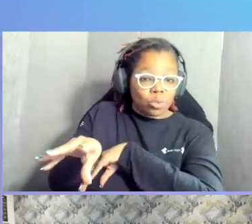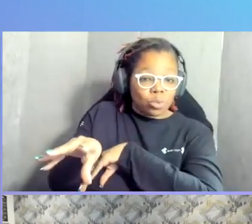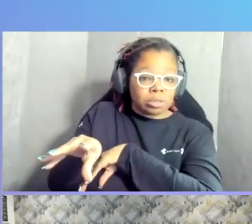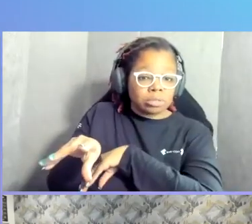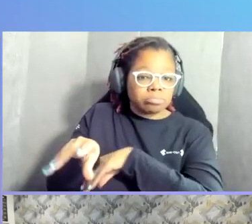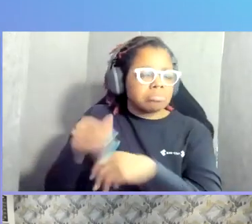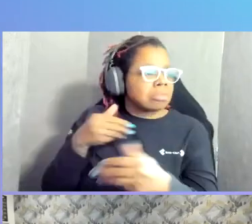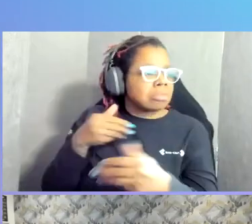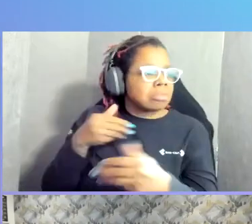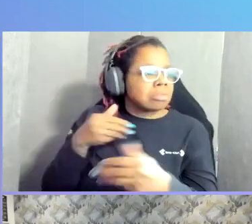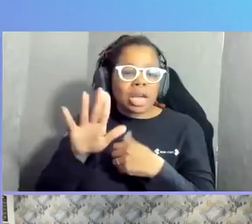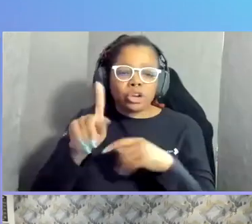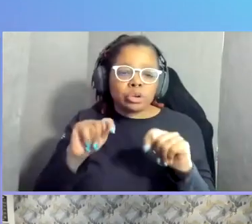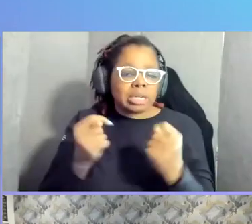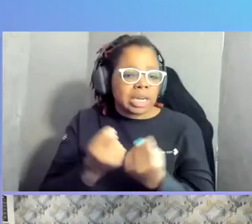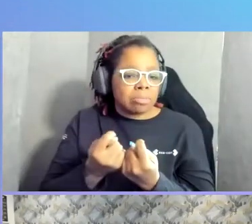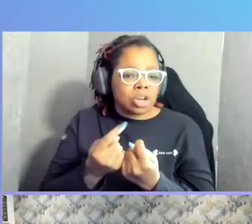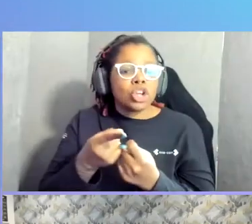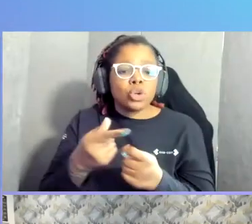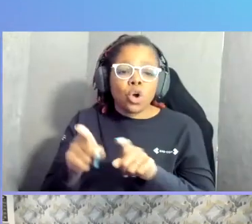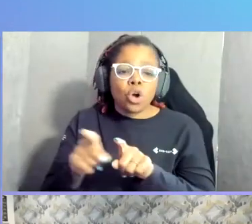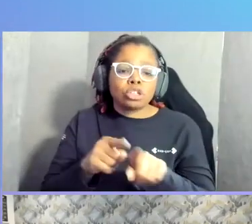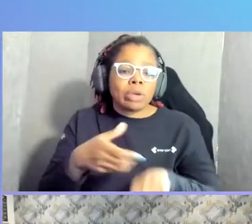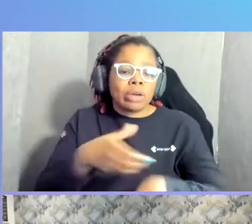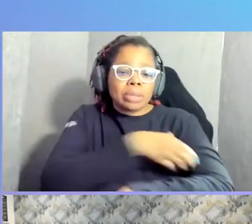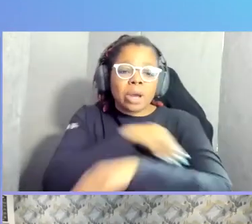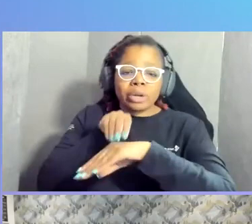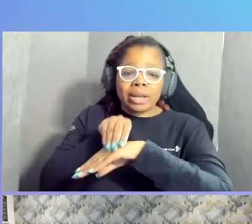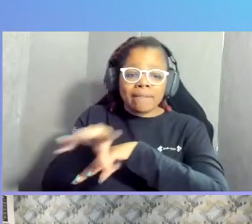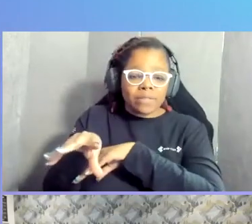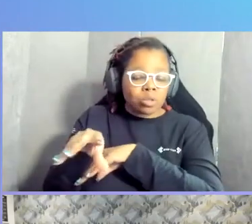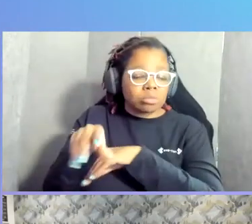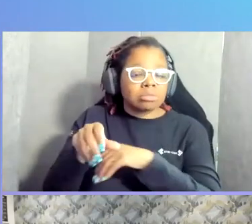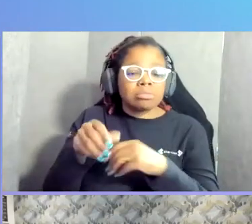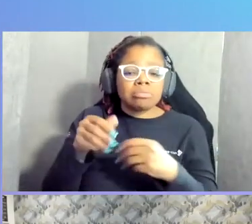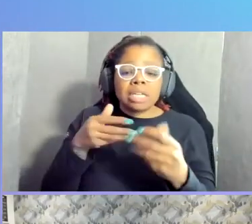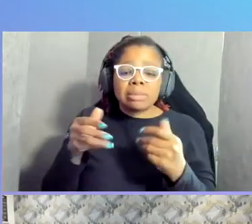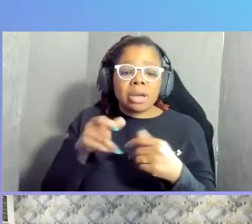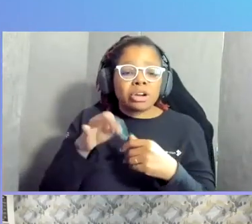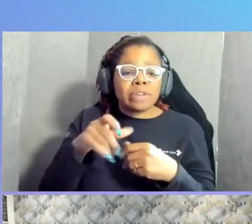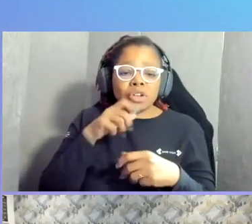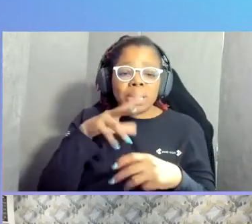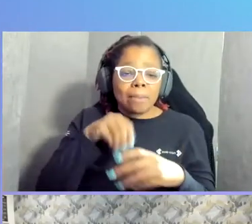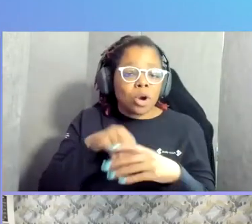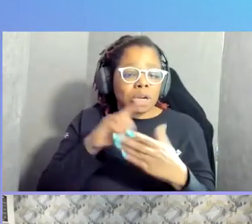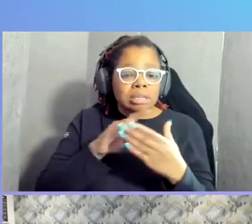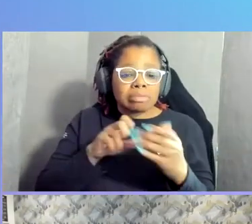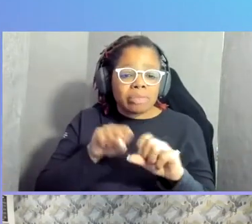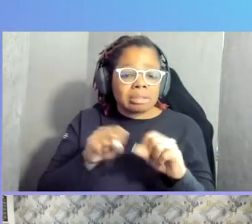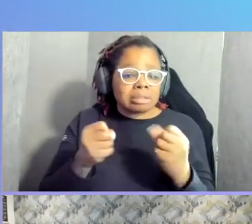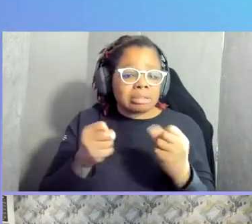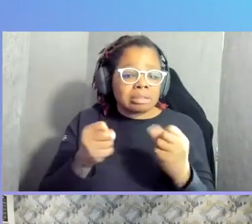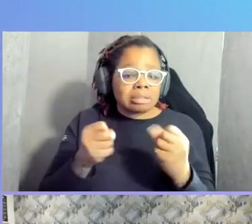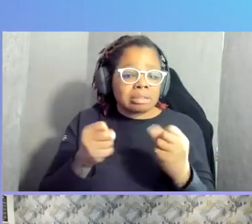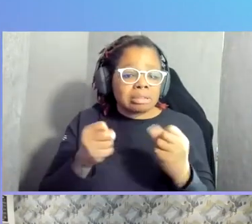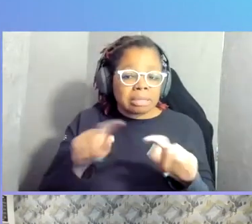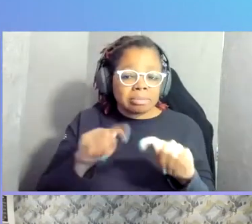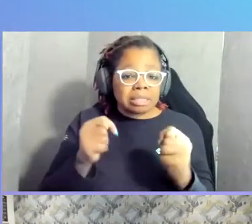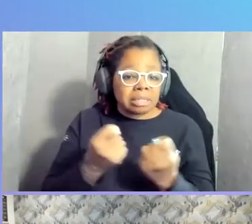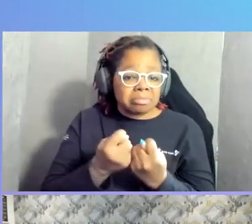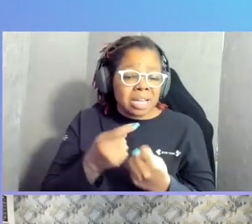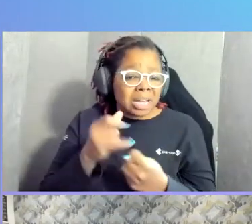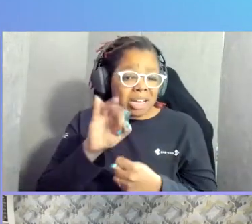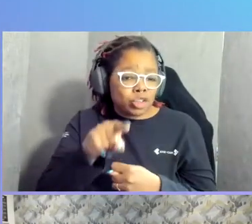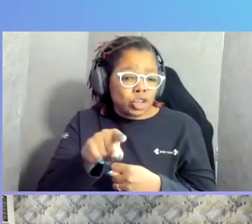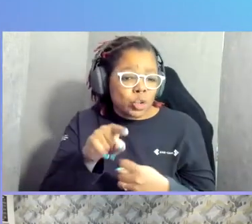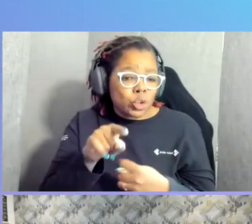your team, you also have the power to influence. Even if you're not part of the design system team, if you're a feature design, you're